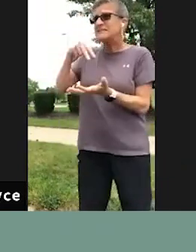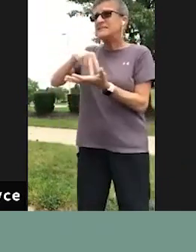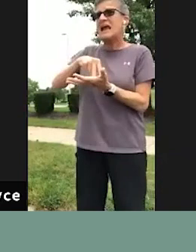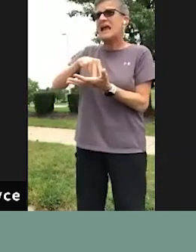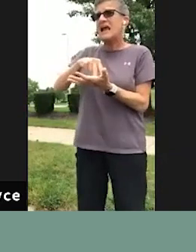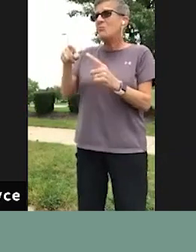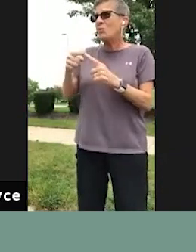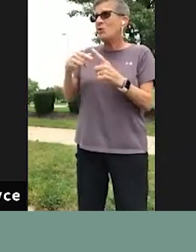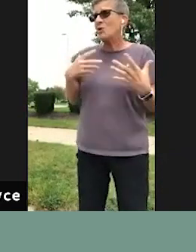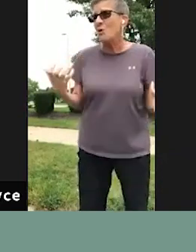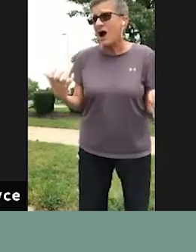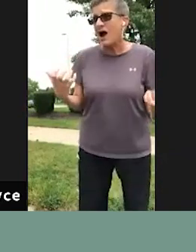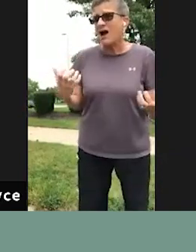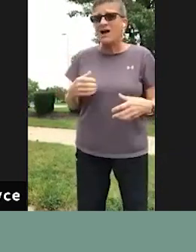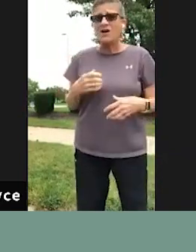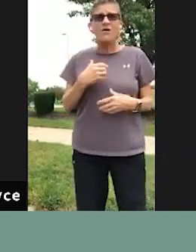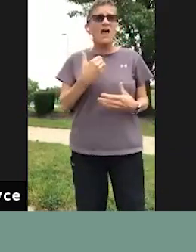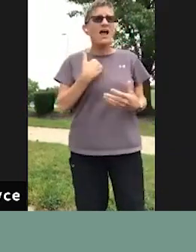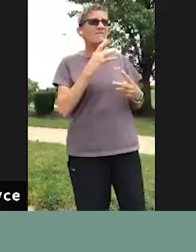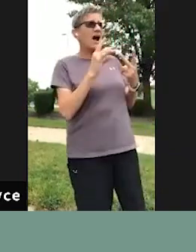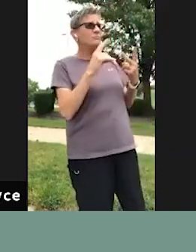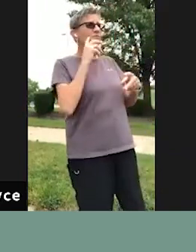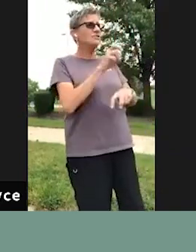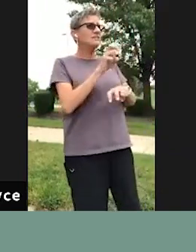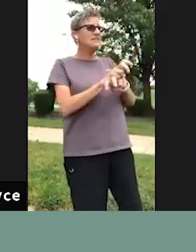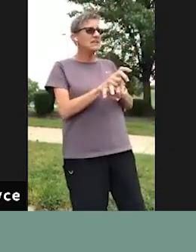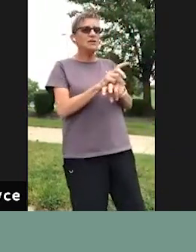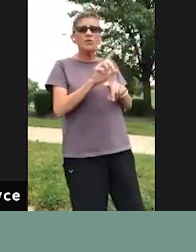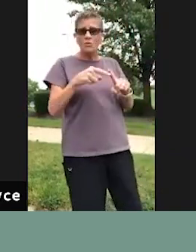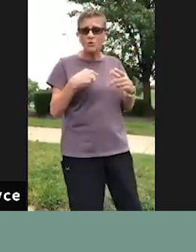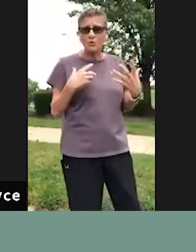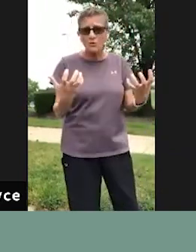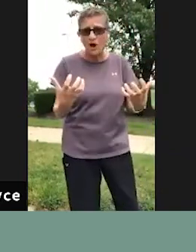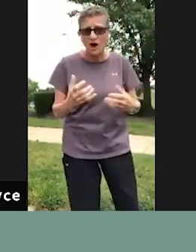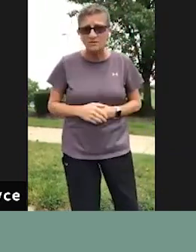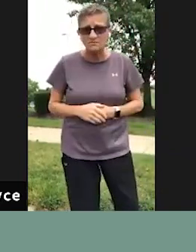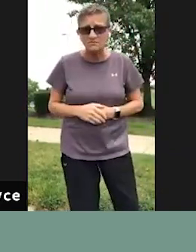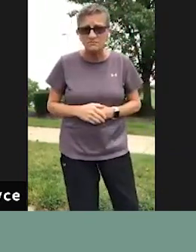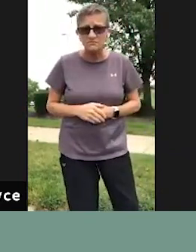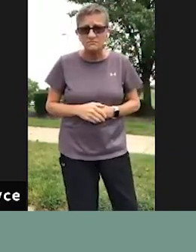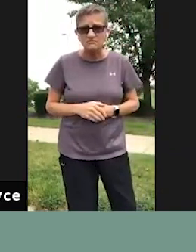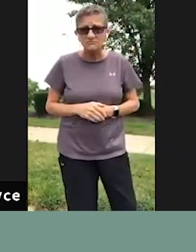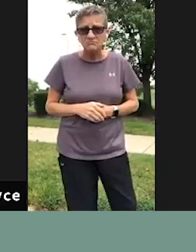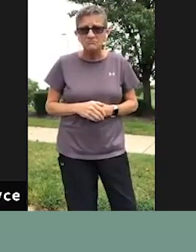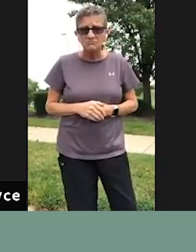to, and also the option to sit down when we wanted to.